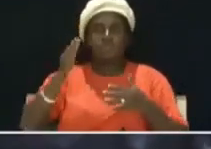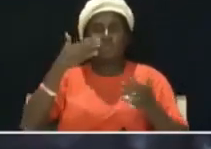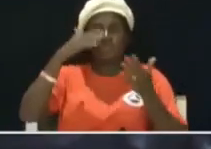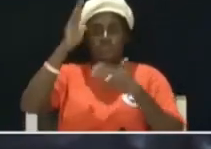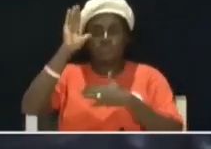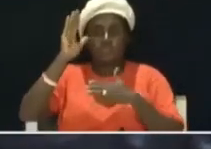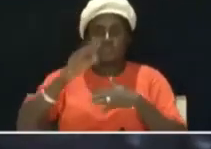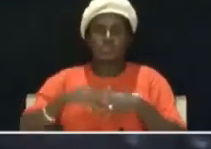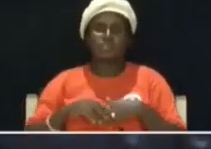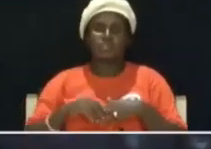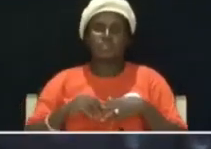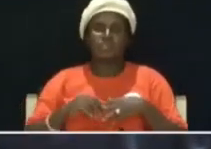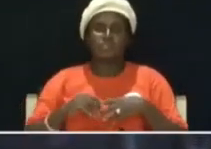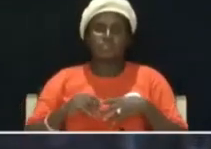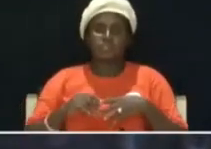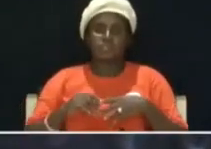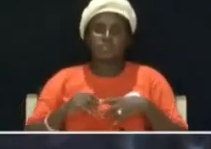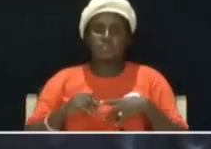I thank God.